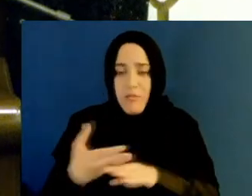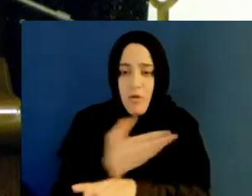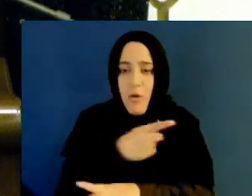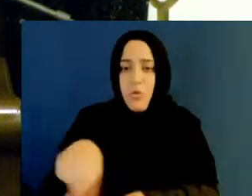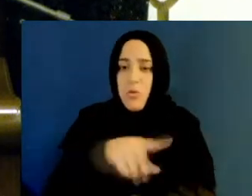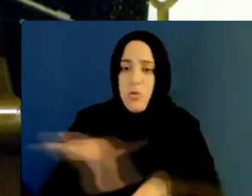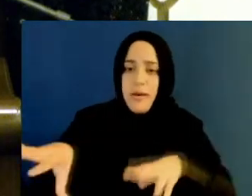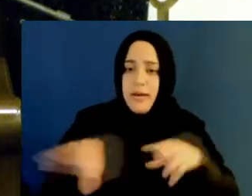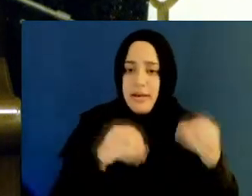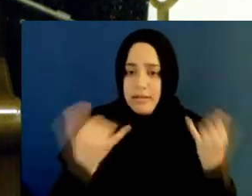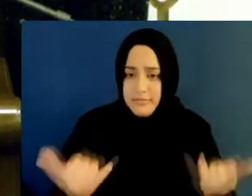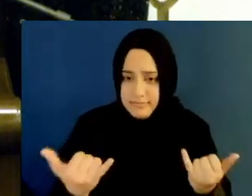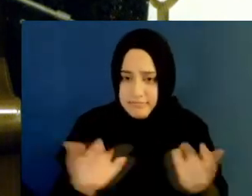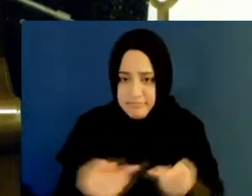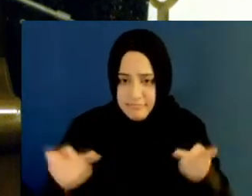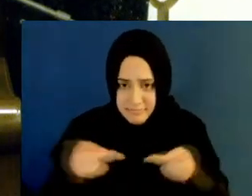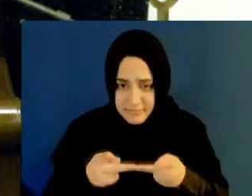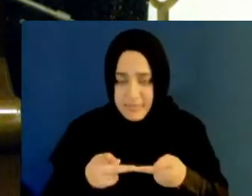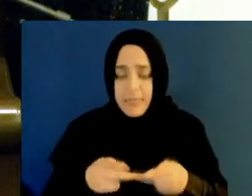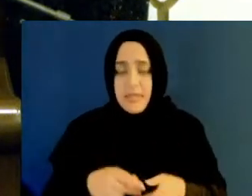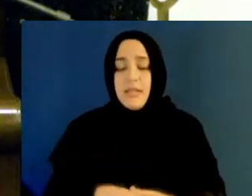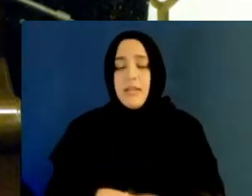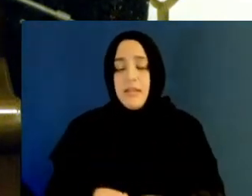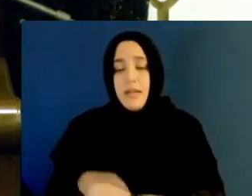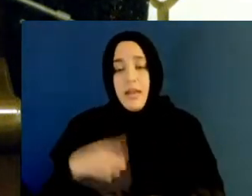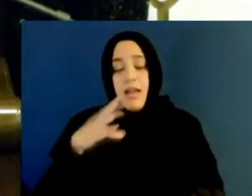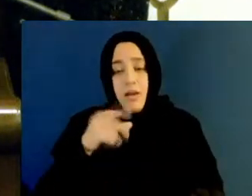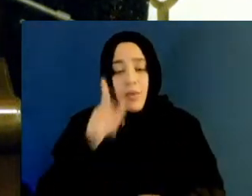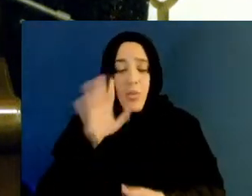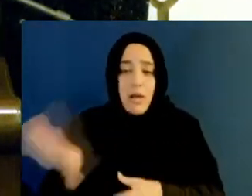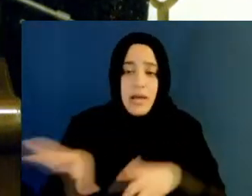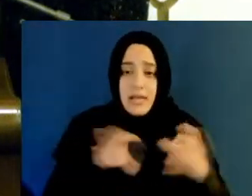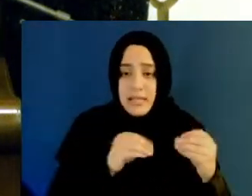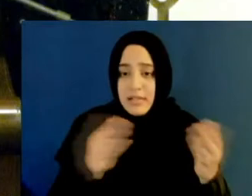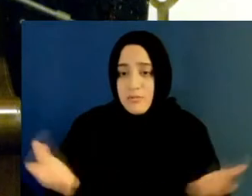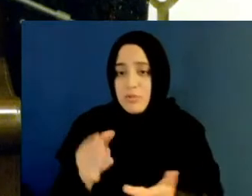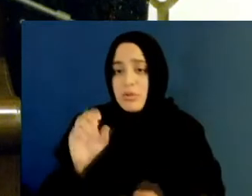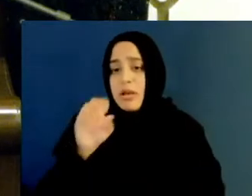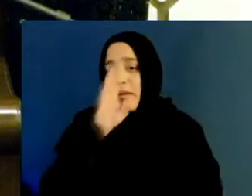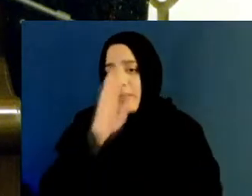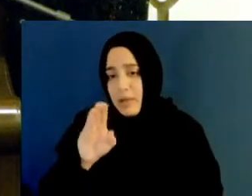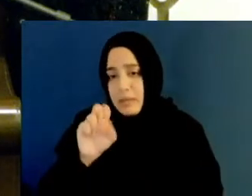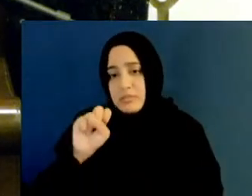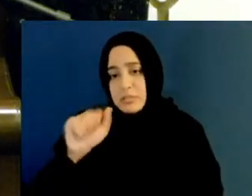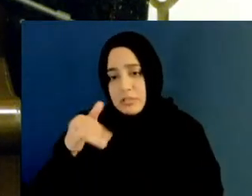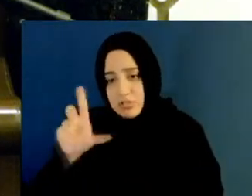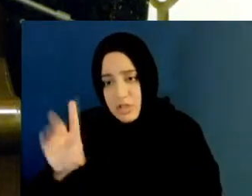more than even what you have asked for, inshallah. Sallu ala Muhammad wa ala Muhammad.